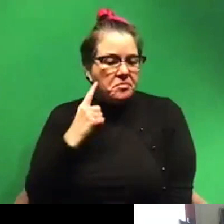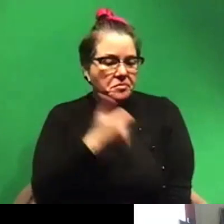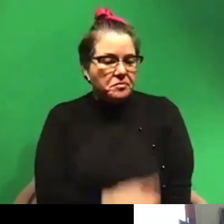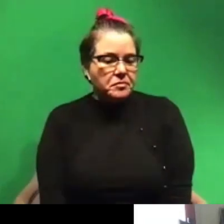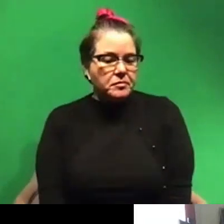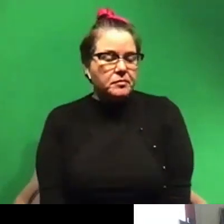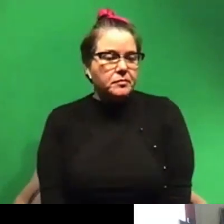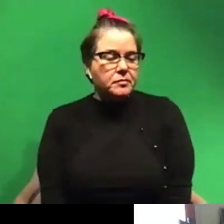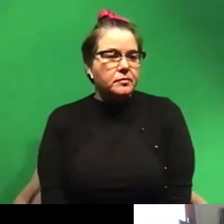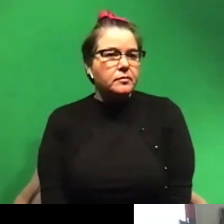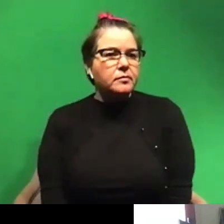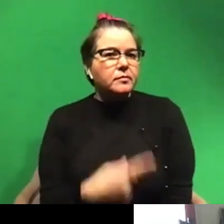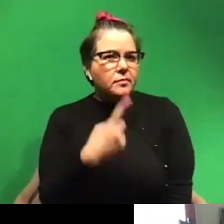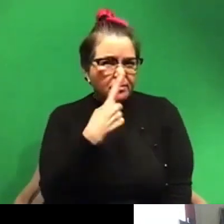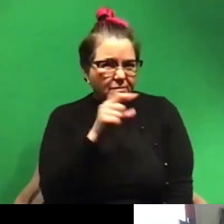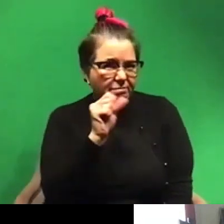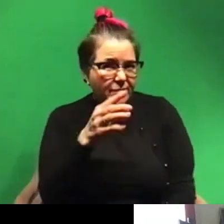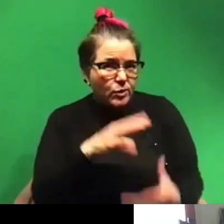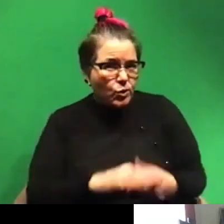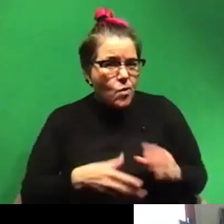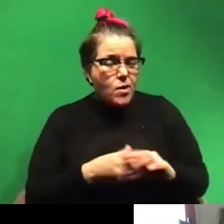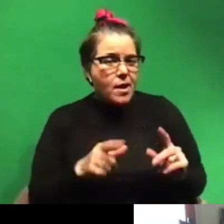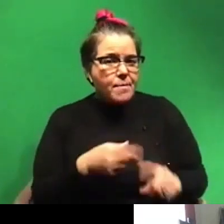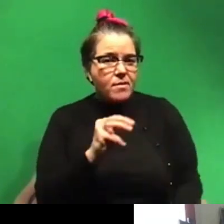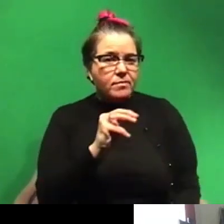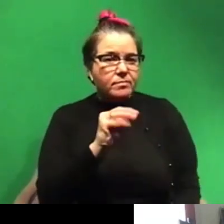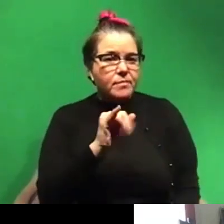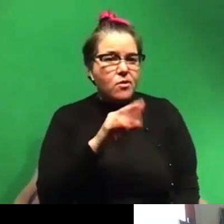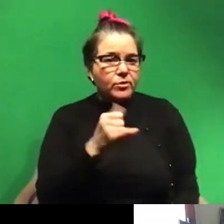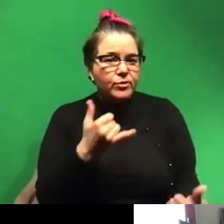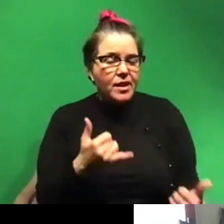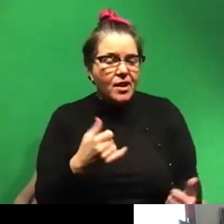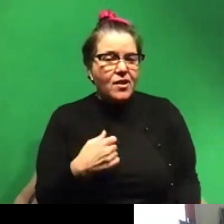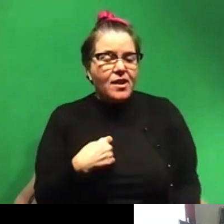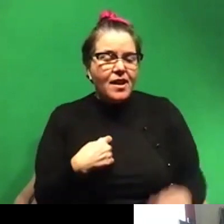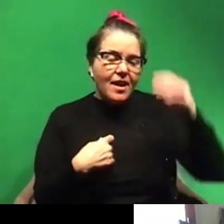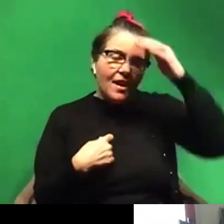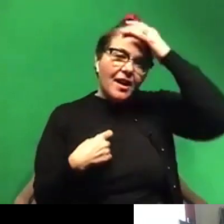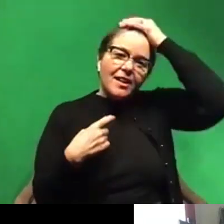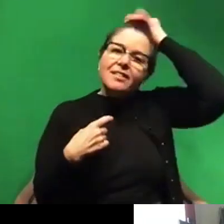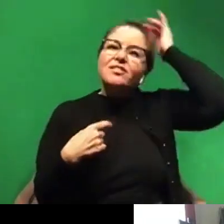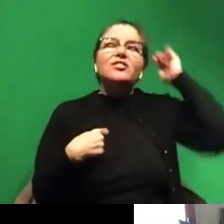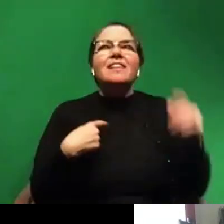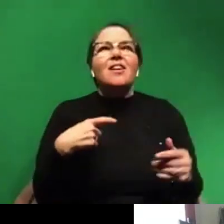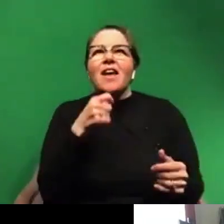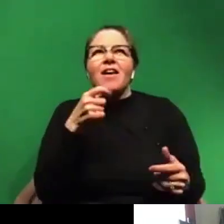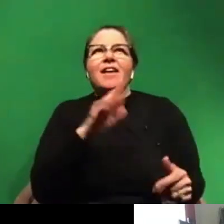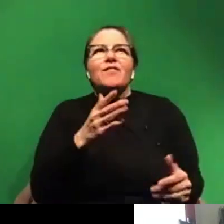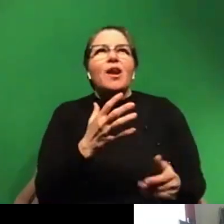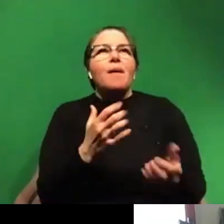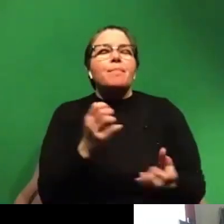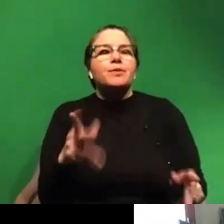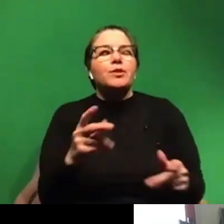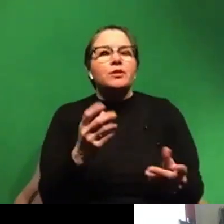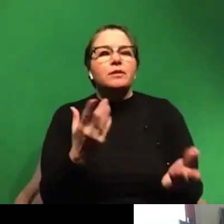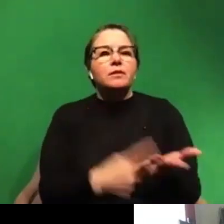tell you a story about microbes right now that I just don't get a chance to talk about much? Are you familiar with, you know,